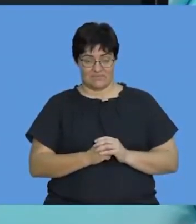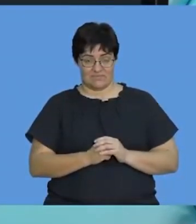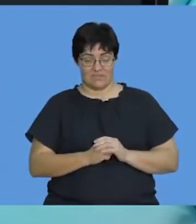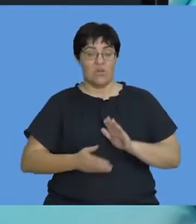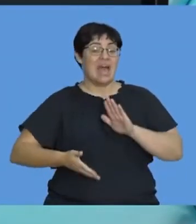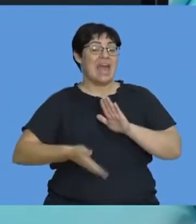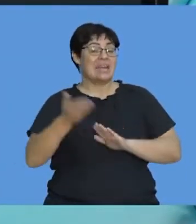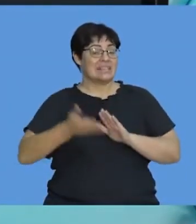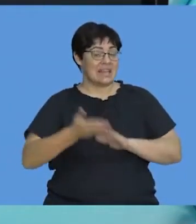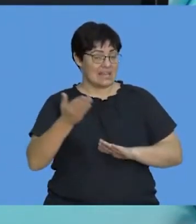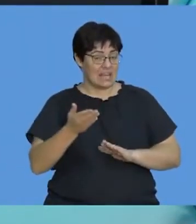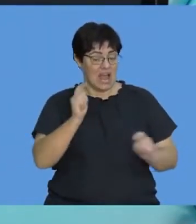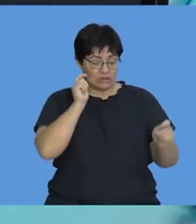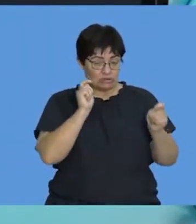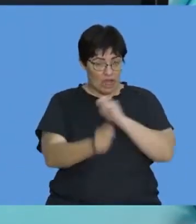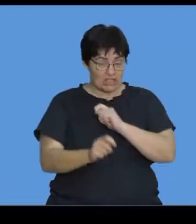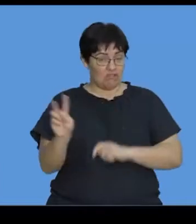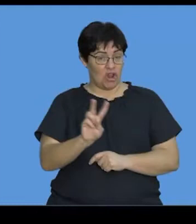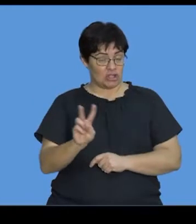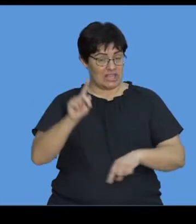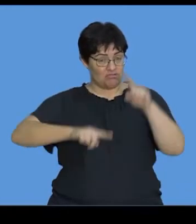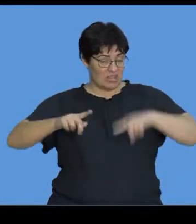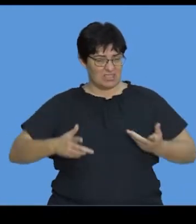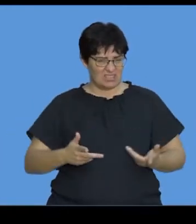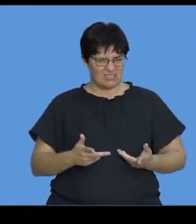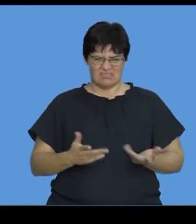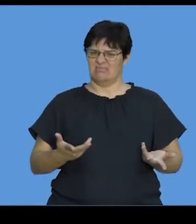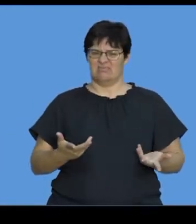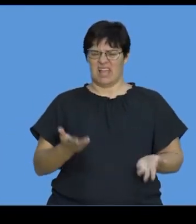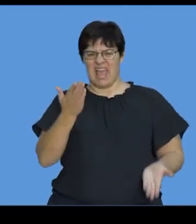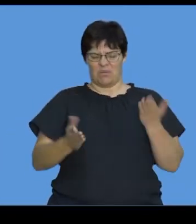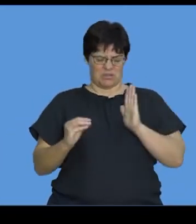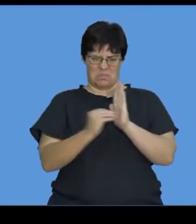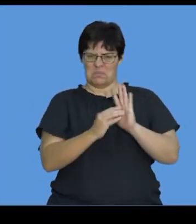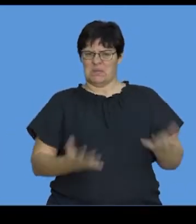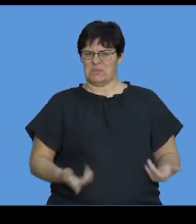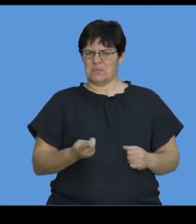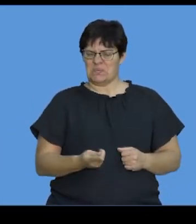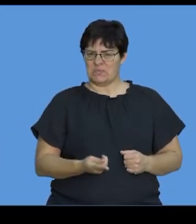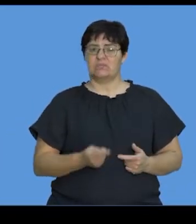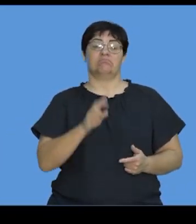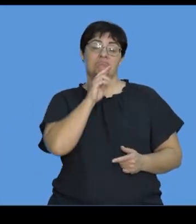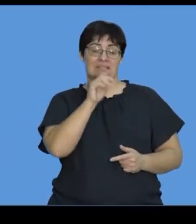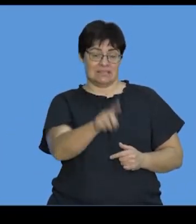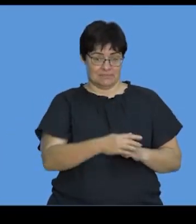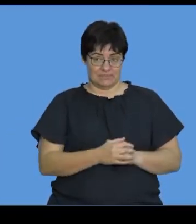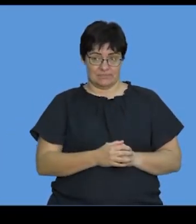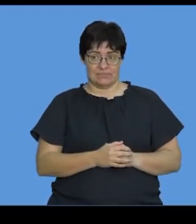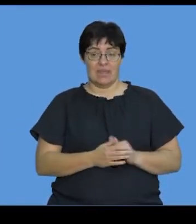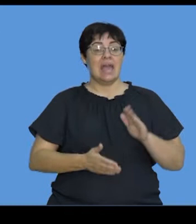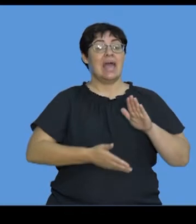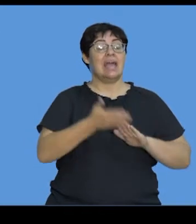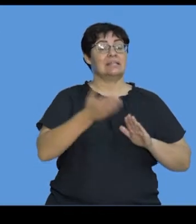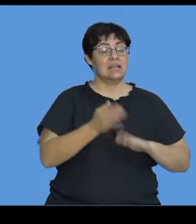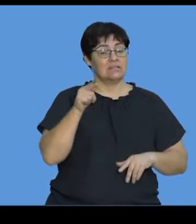acceleration, rate of change of velocity. How do we put this as an equation? Well, acceleration